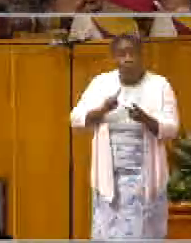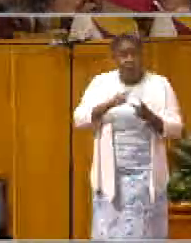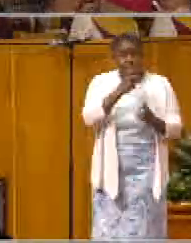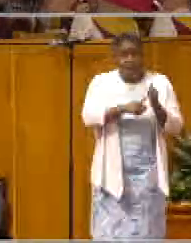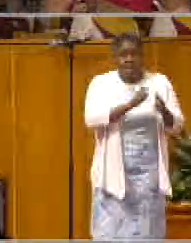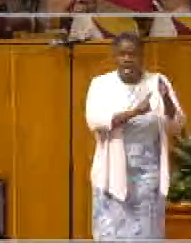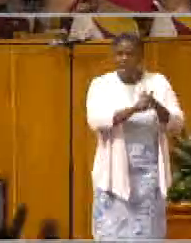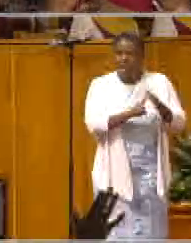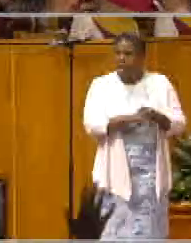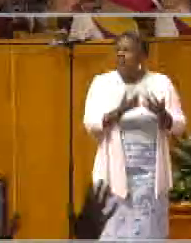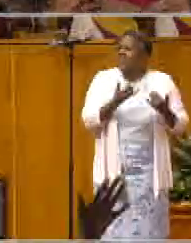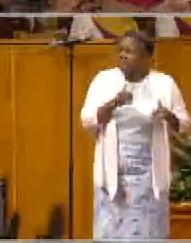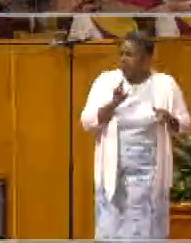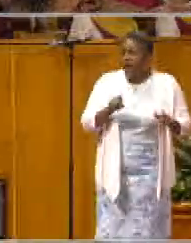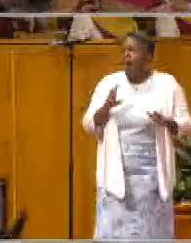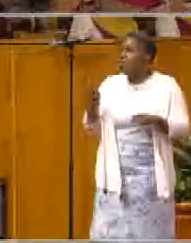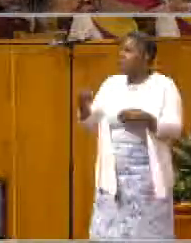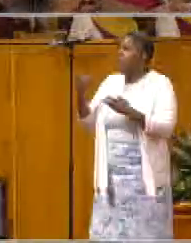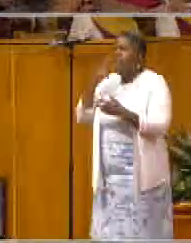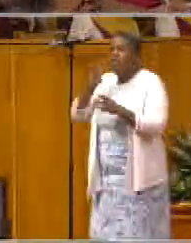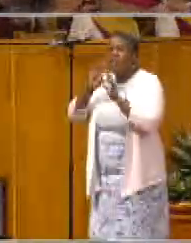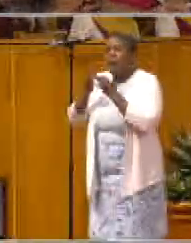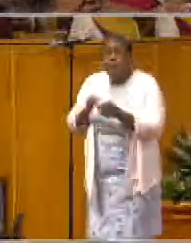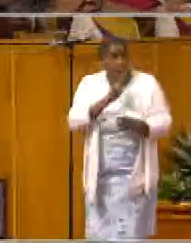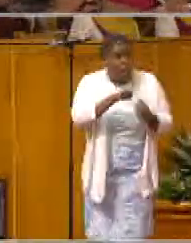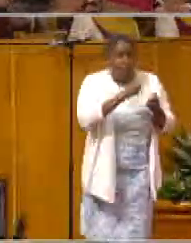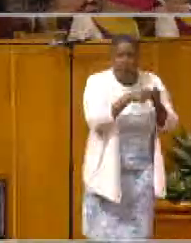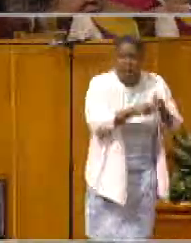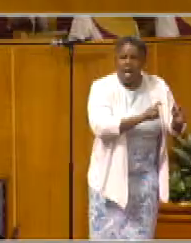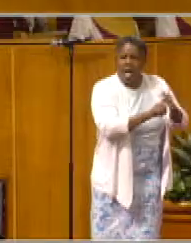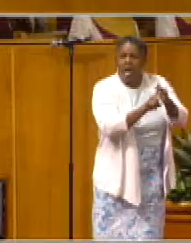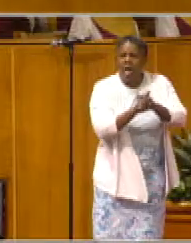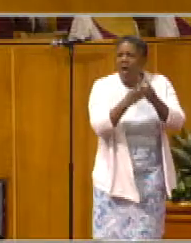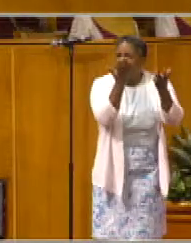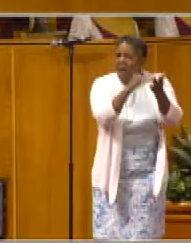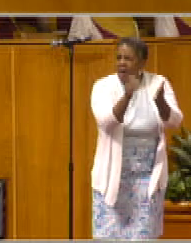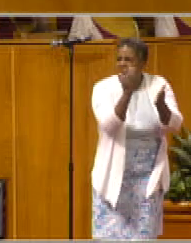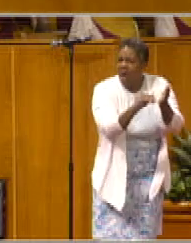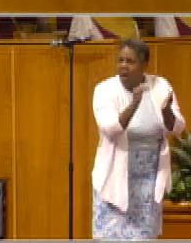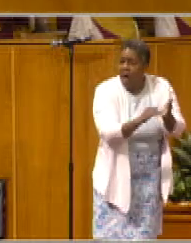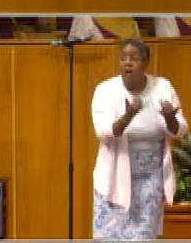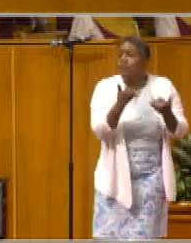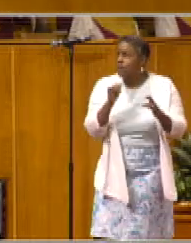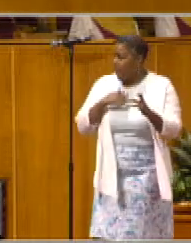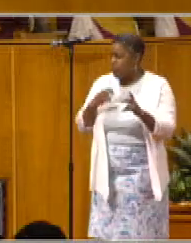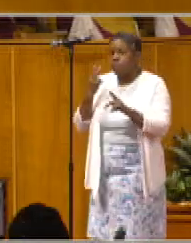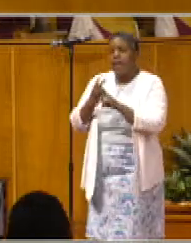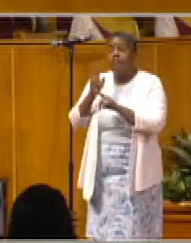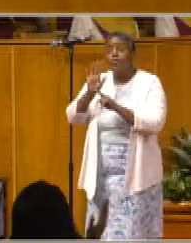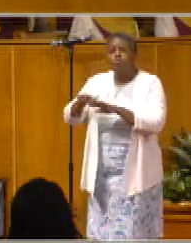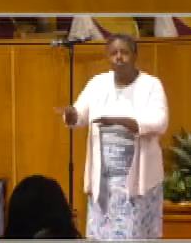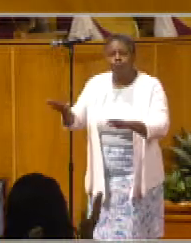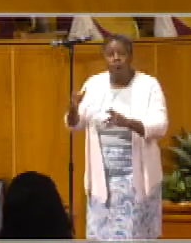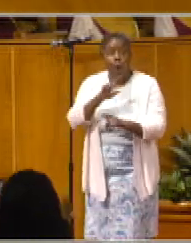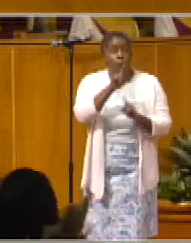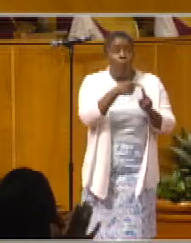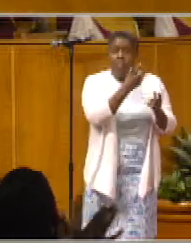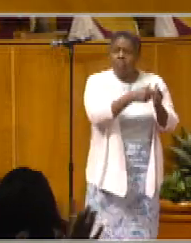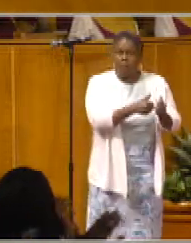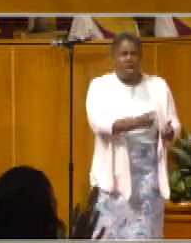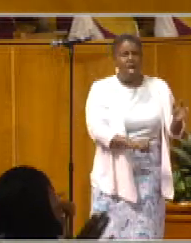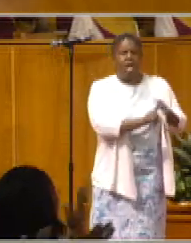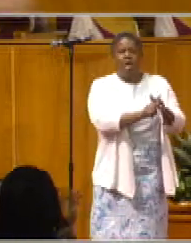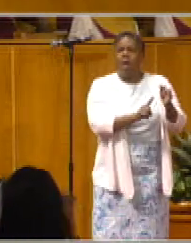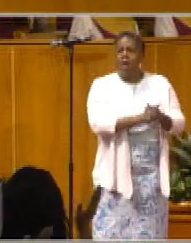apart, you still got to provide for your family. When the ship falls apart, you still got to take care of your children. When the ship